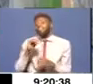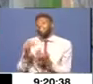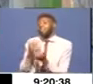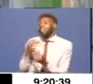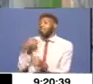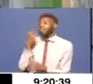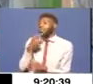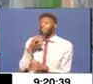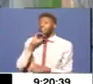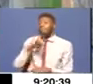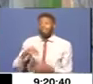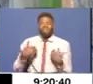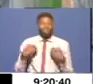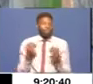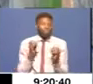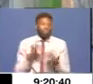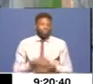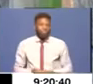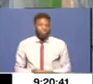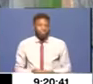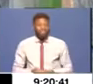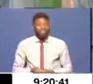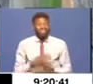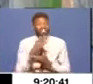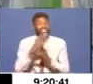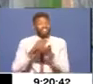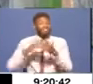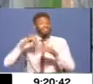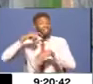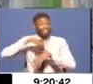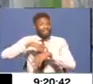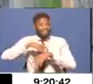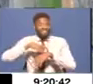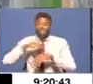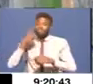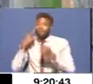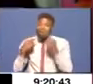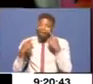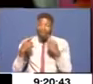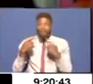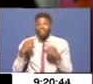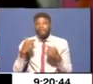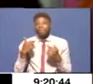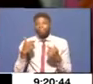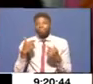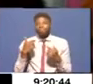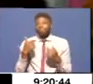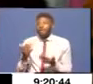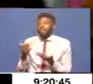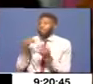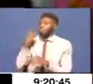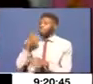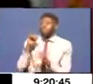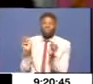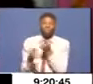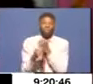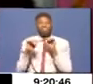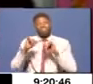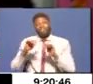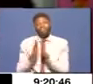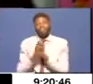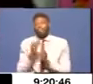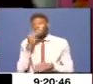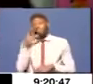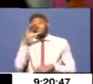na inabidi tu tukae na yeye, na inabidi tushinde tu kwa nyumba, saa zingine tunakosa chakula. Their son was born with complication